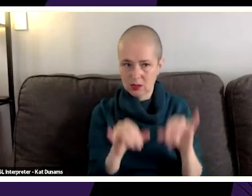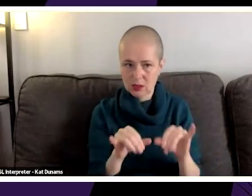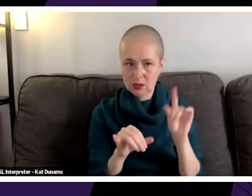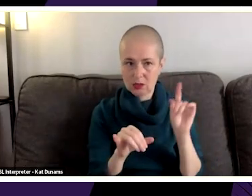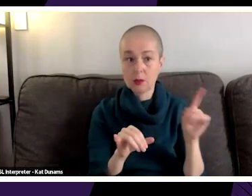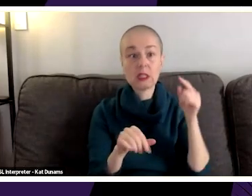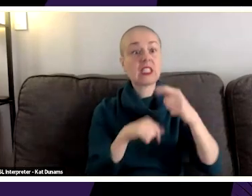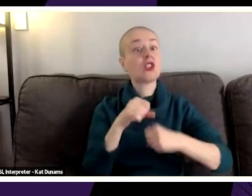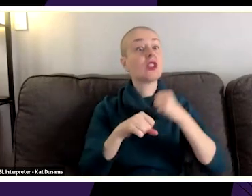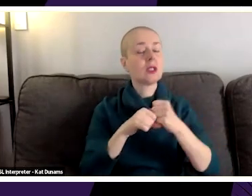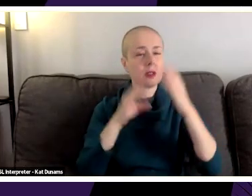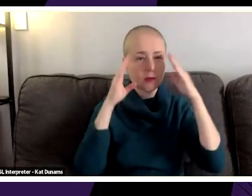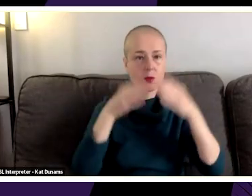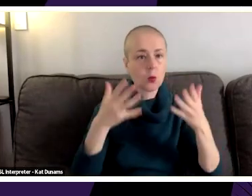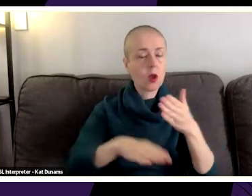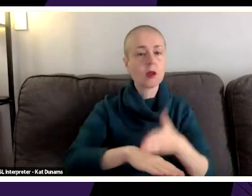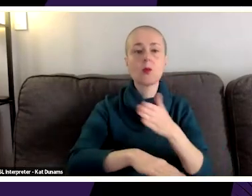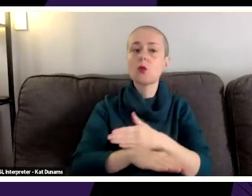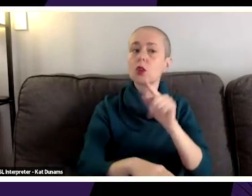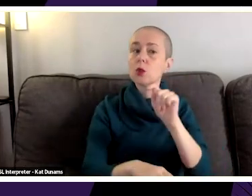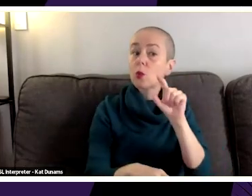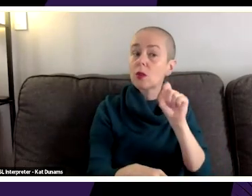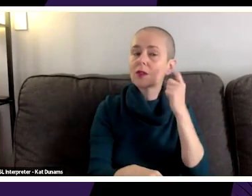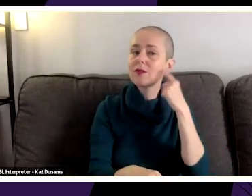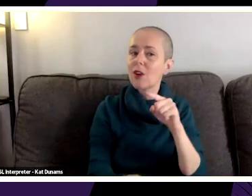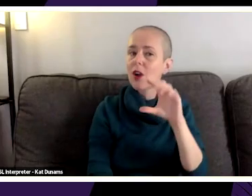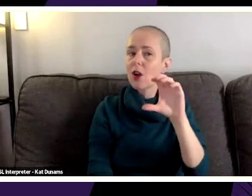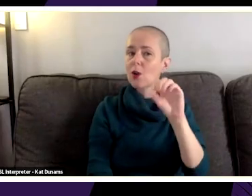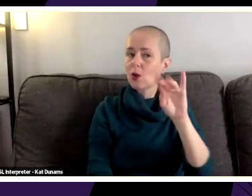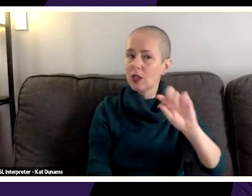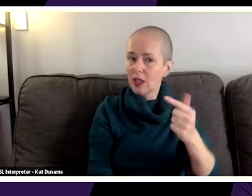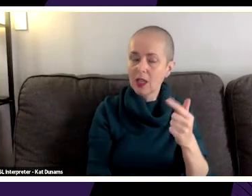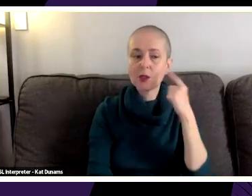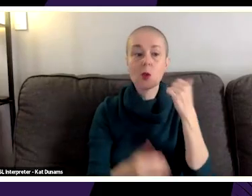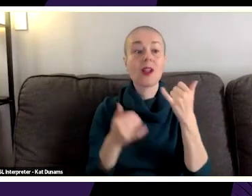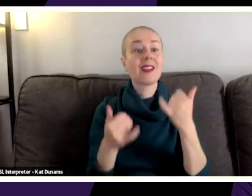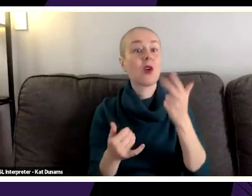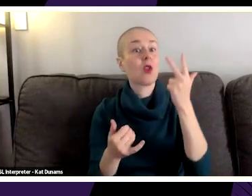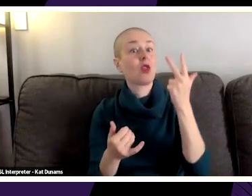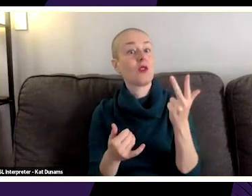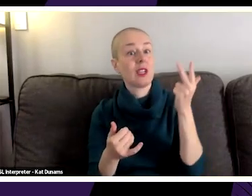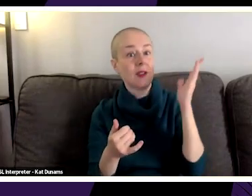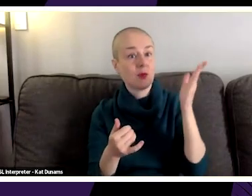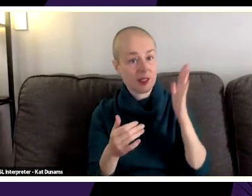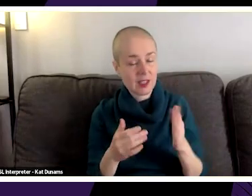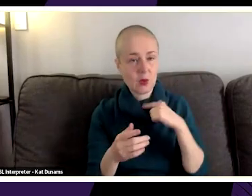the tools for coding in P5.js, and I'm so excited for these three contributors to share their summer projects and